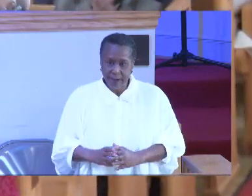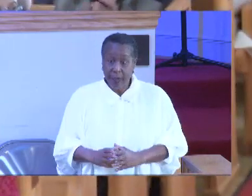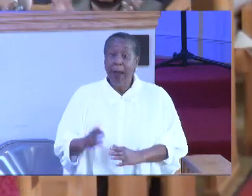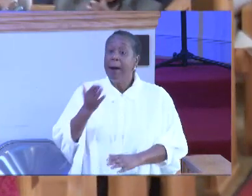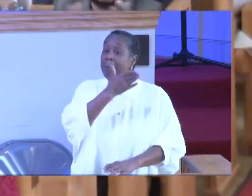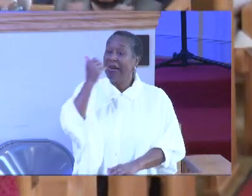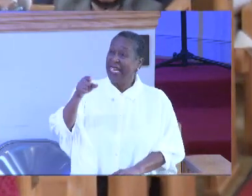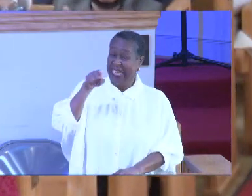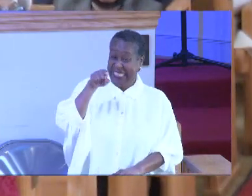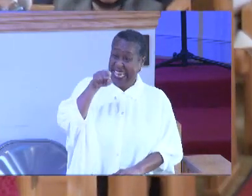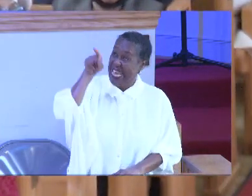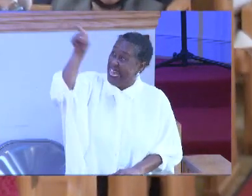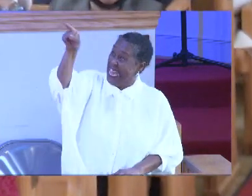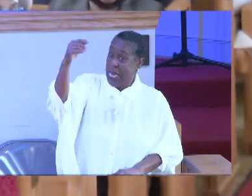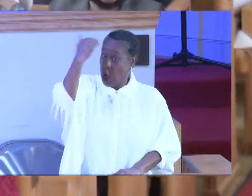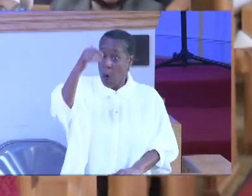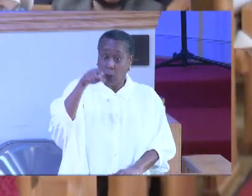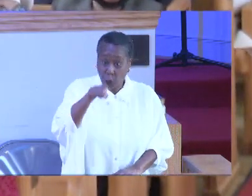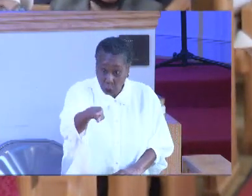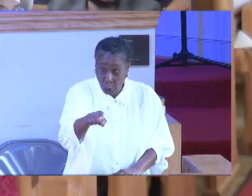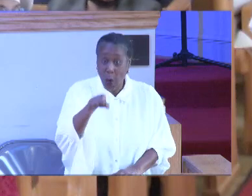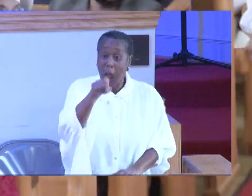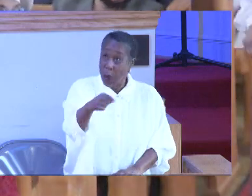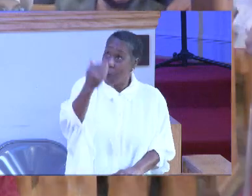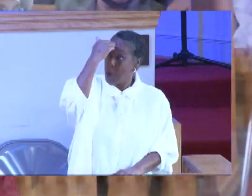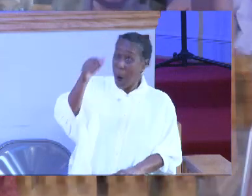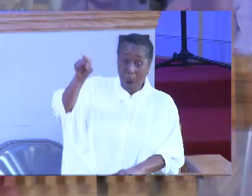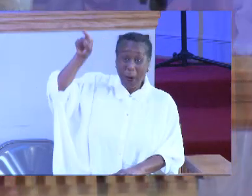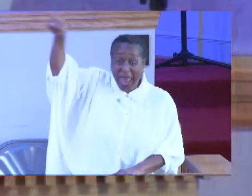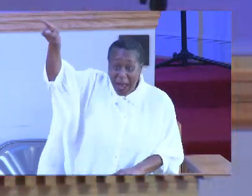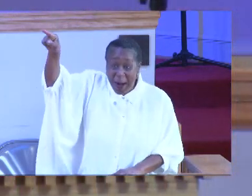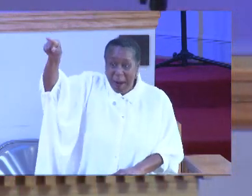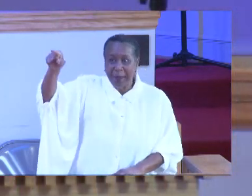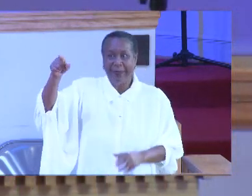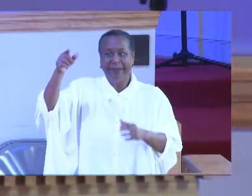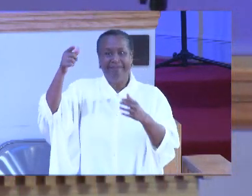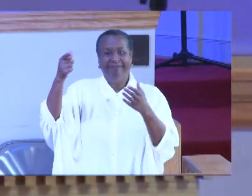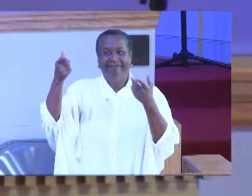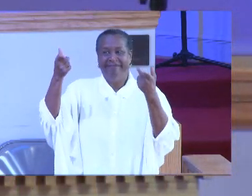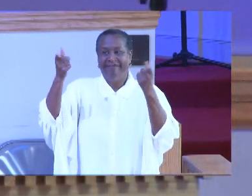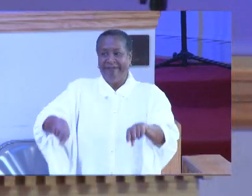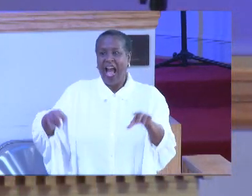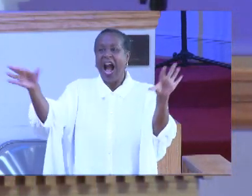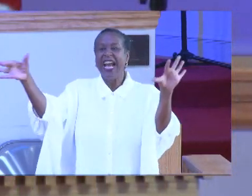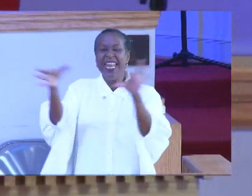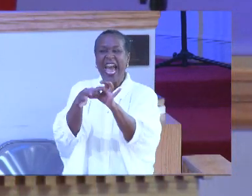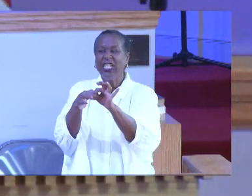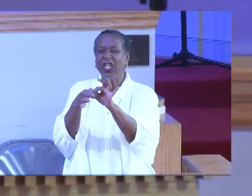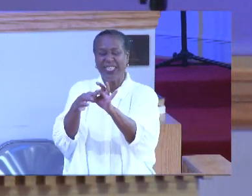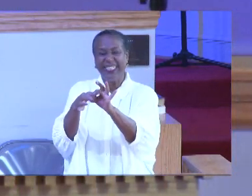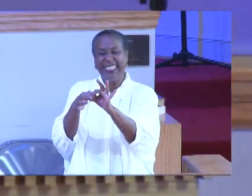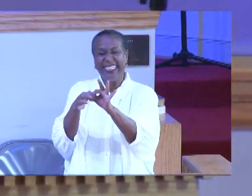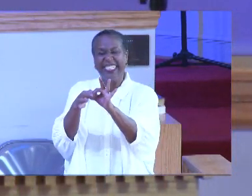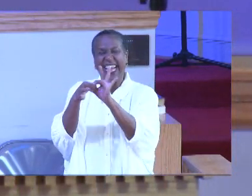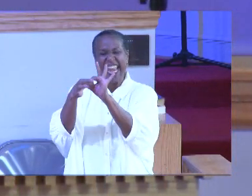Because he knows you and you know him. There's a connection.